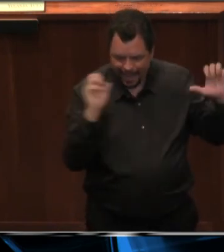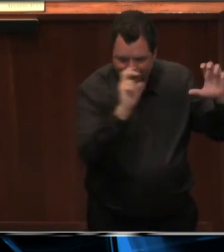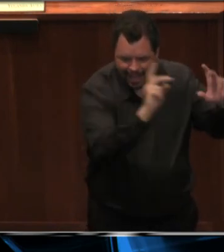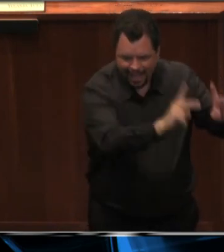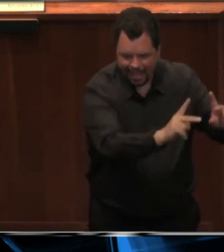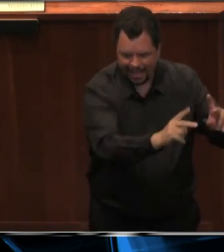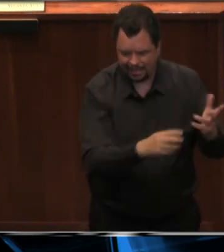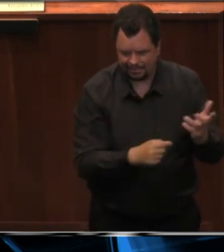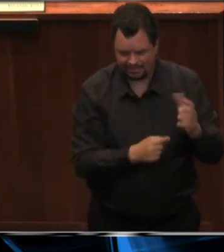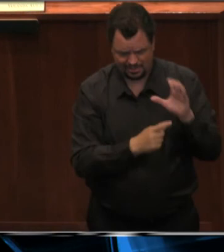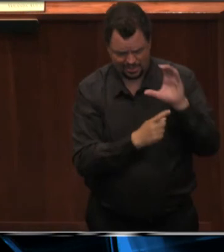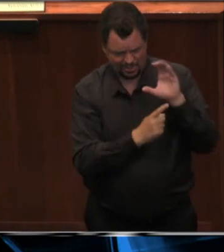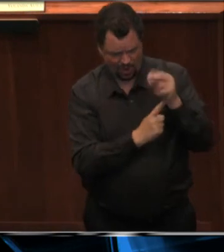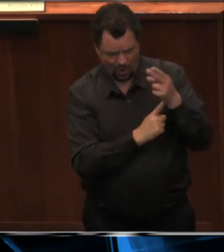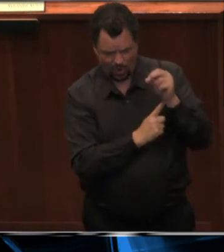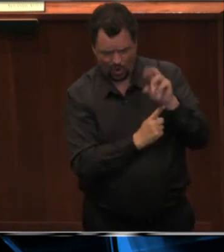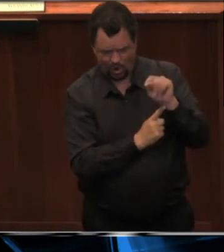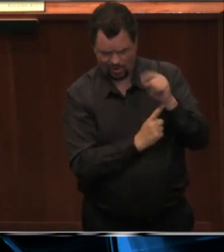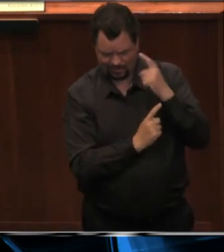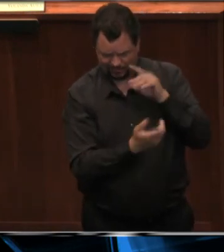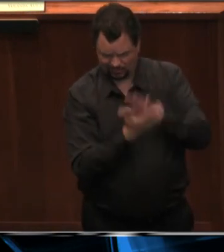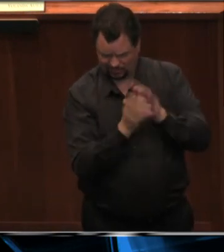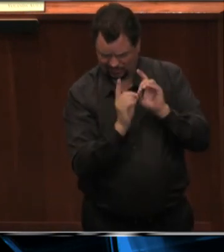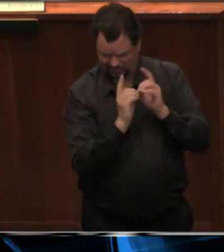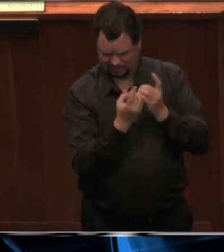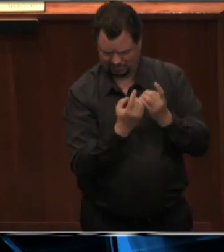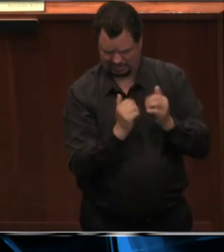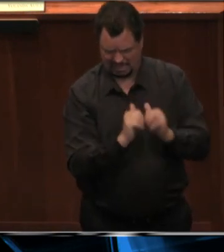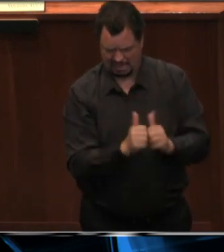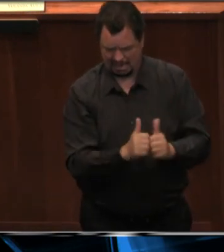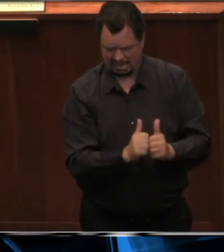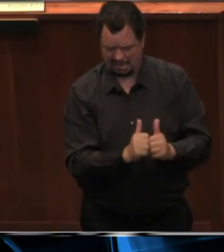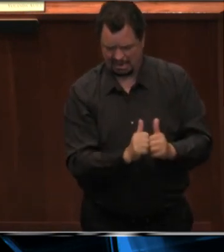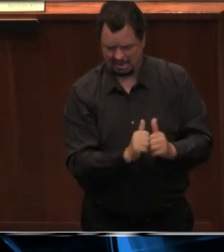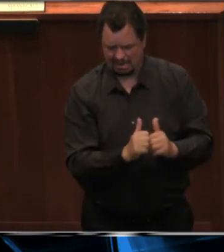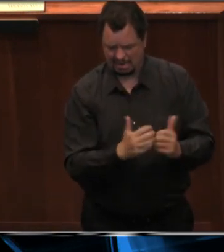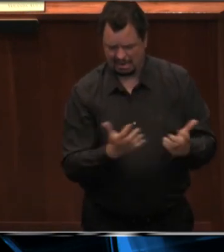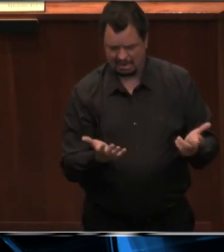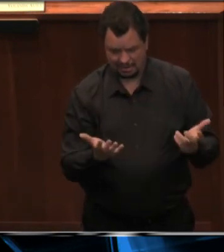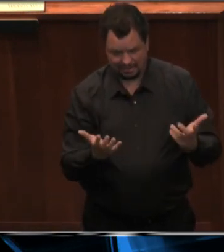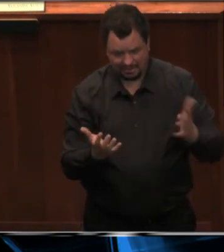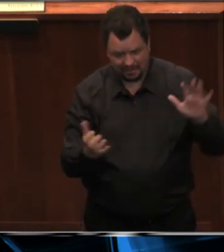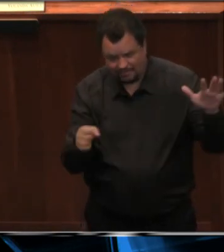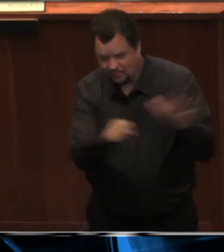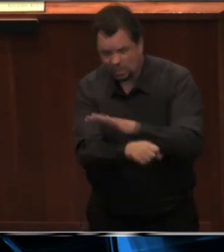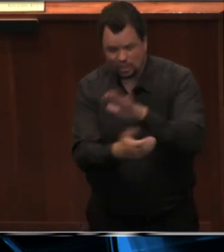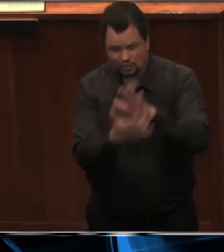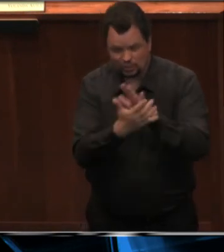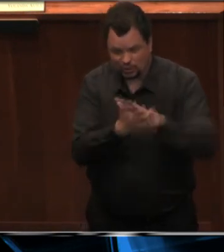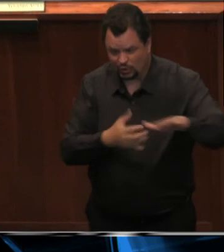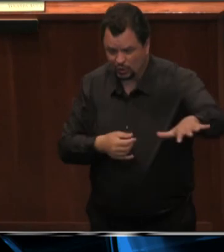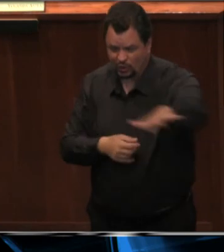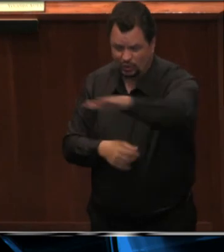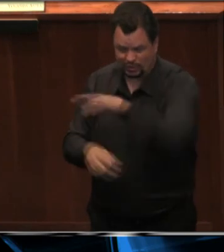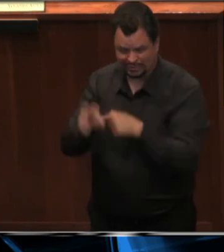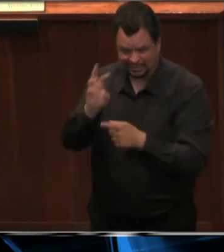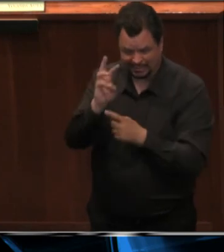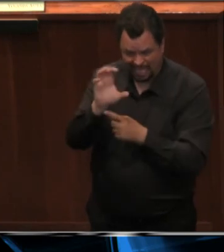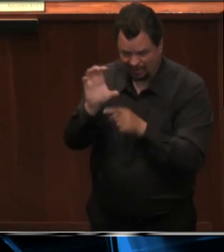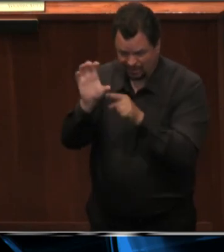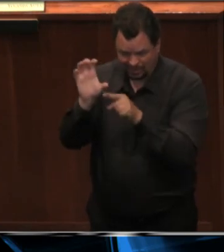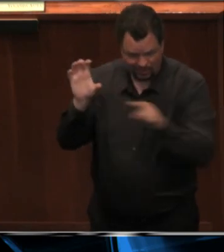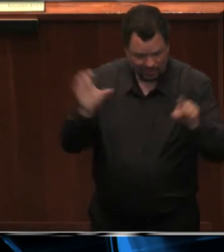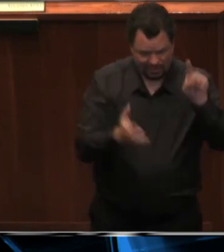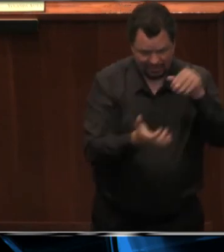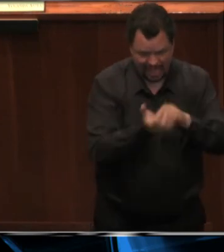There are schools that are planning on defining a cohort as the entire school of 600 or 1,000 or 1,700 students. This